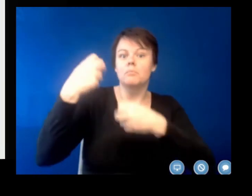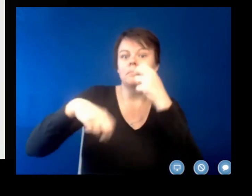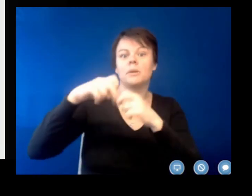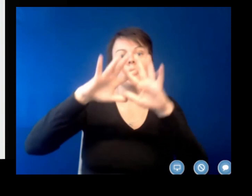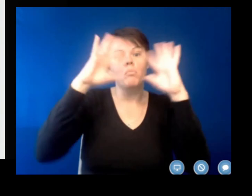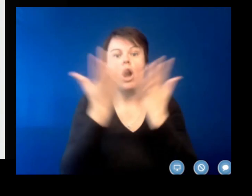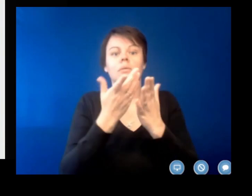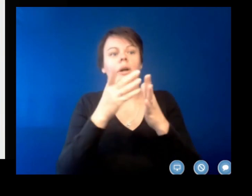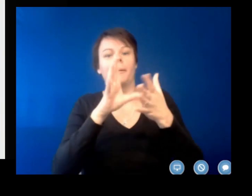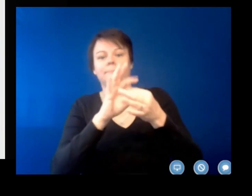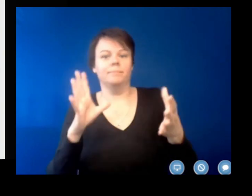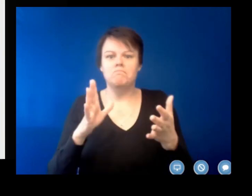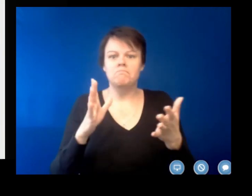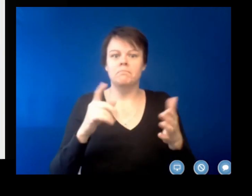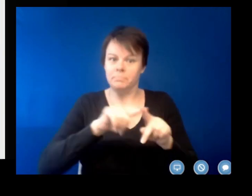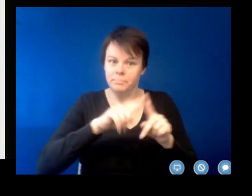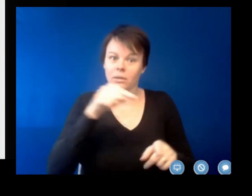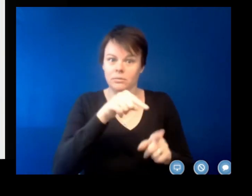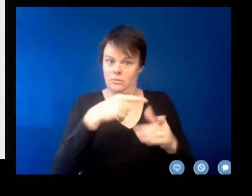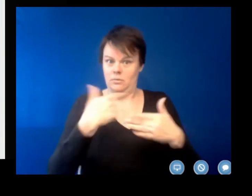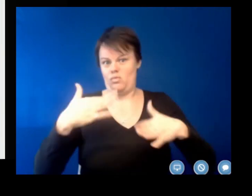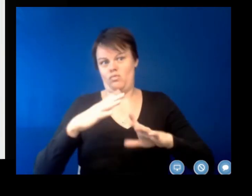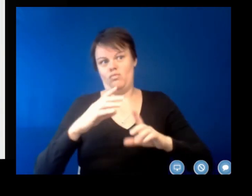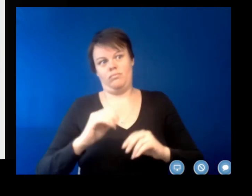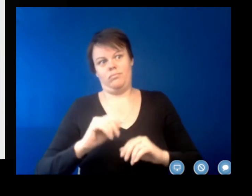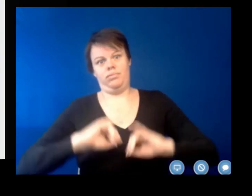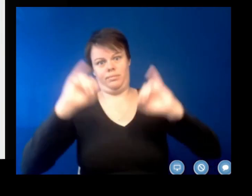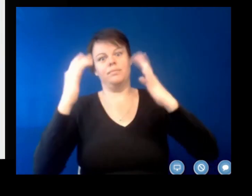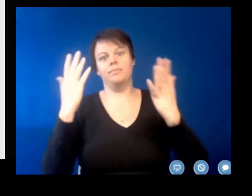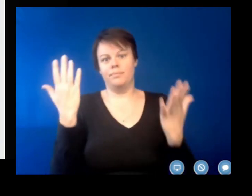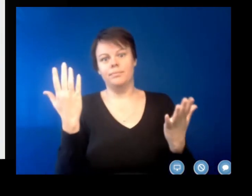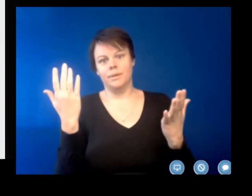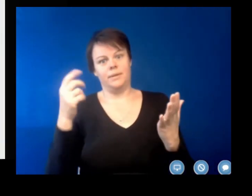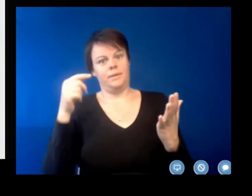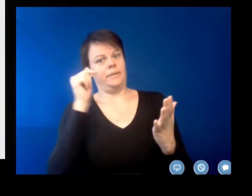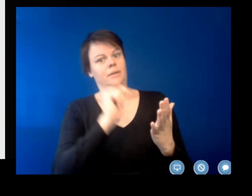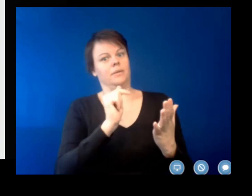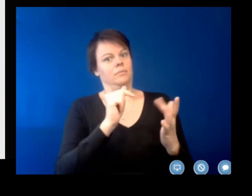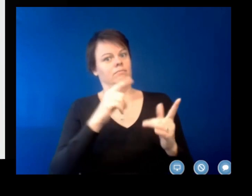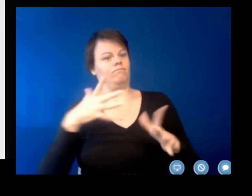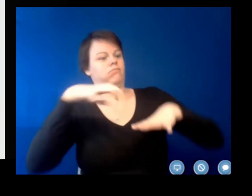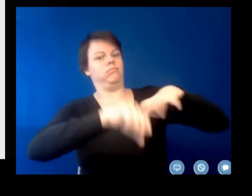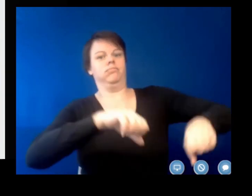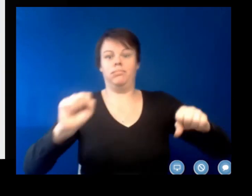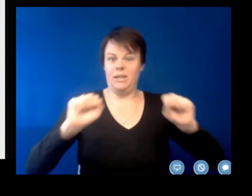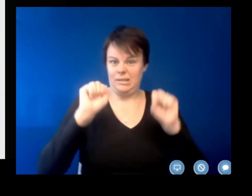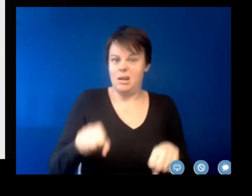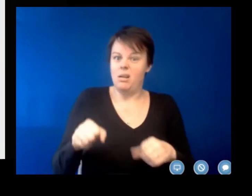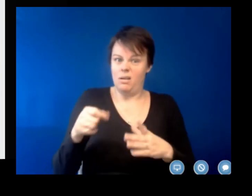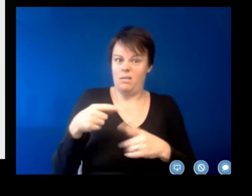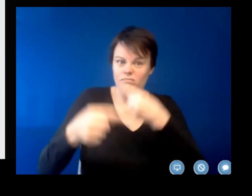beginning, it's all so nice and good, and your ego also rises. This student tells you.